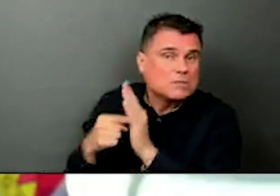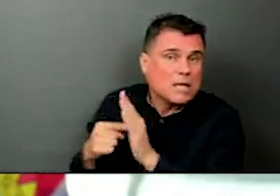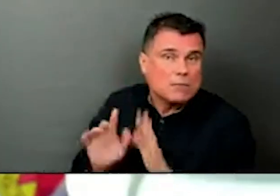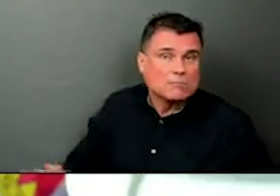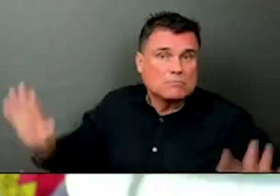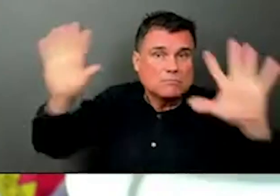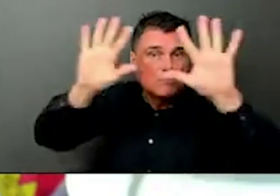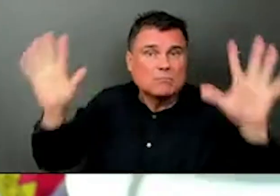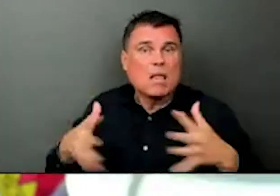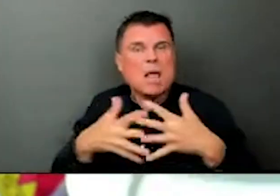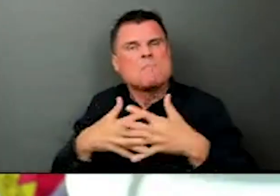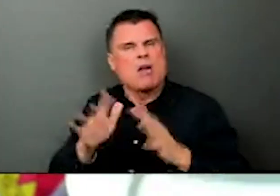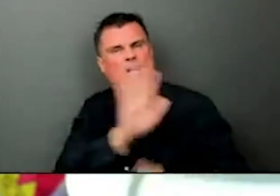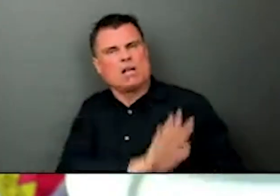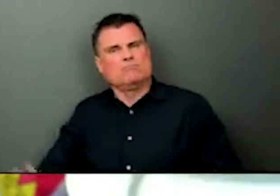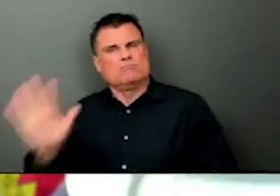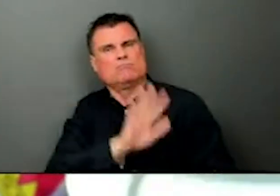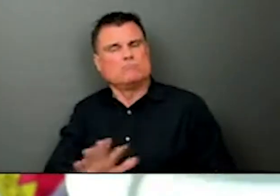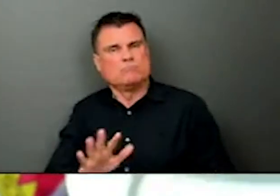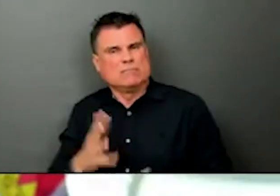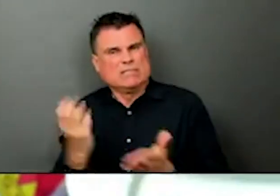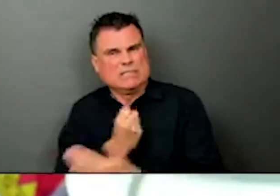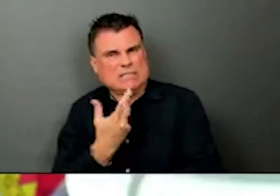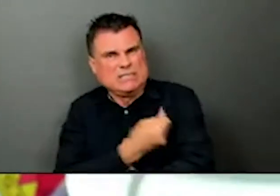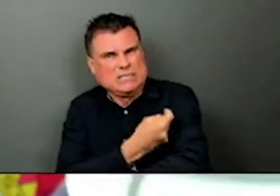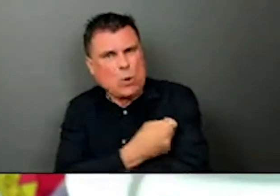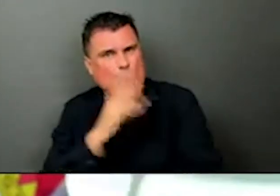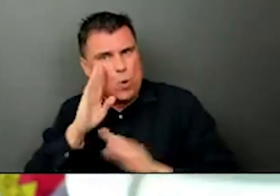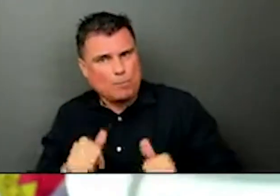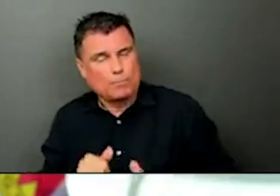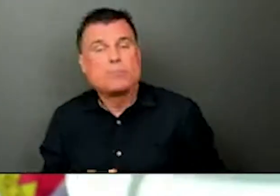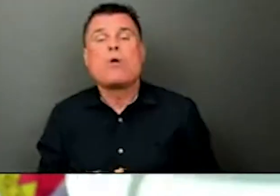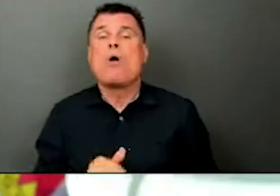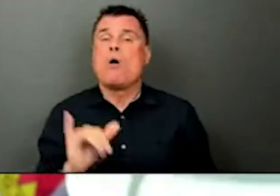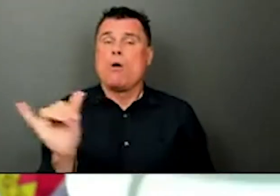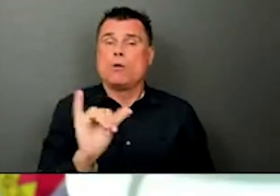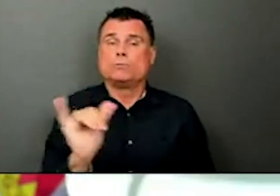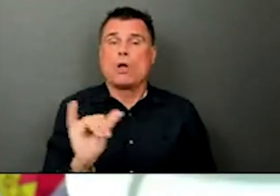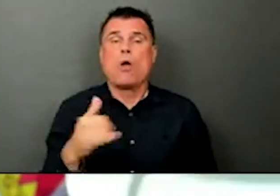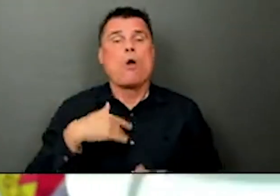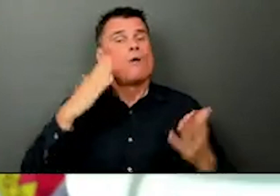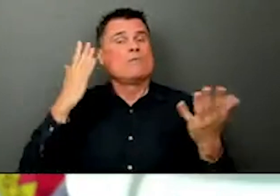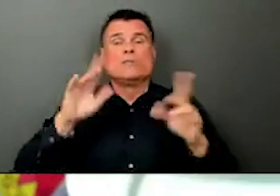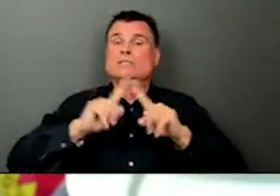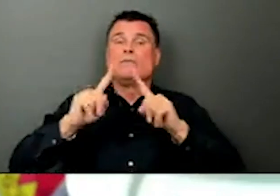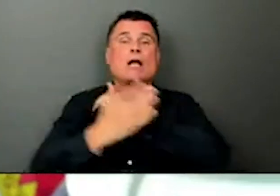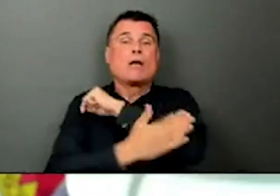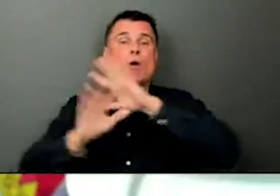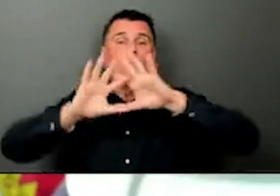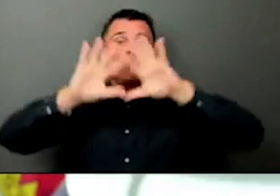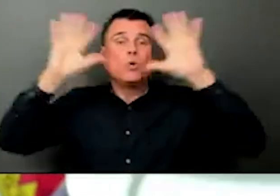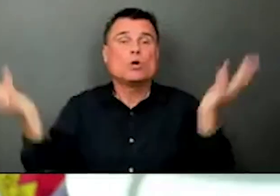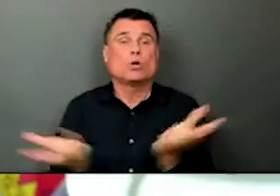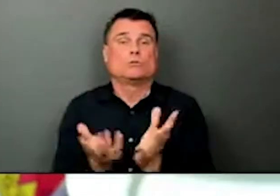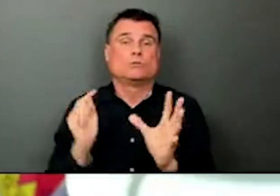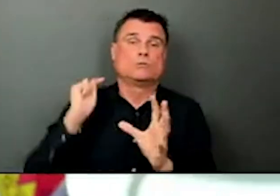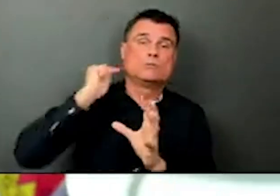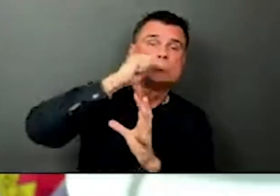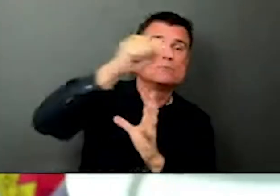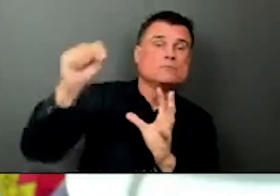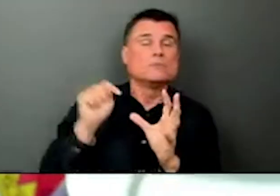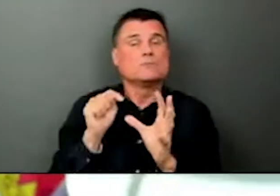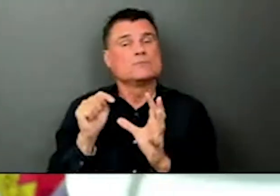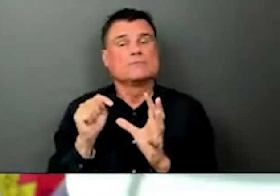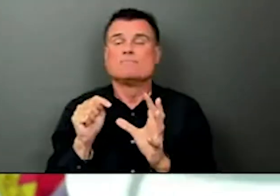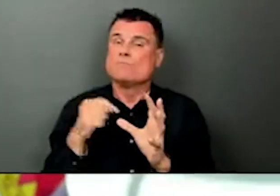every country around the globe. But in terms of the impact of immunization rates from other